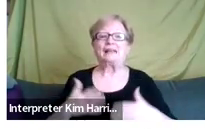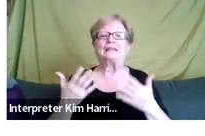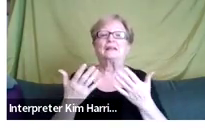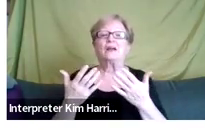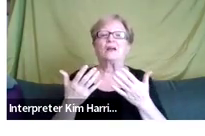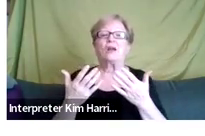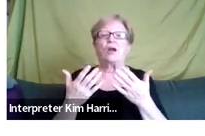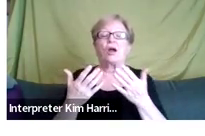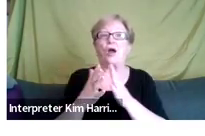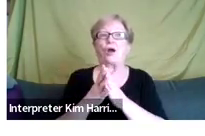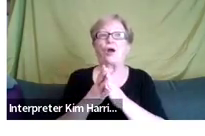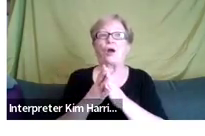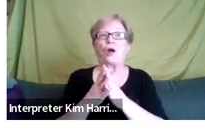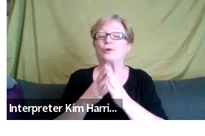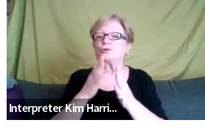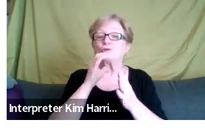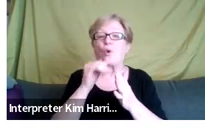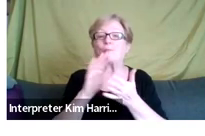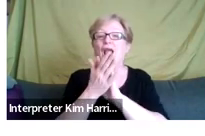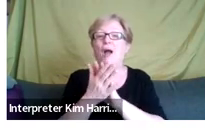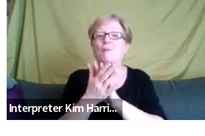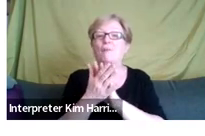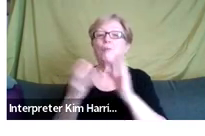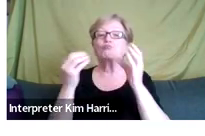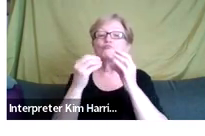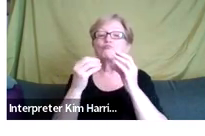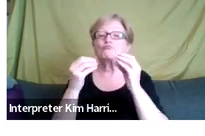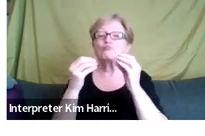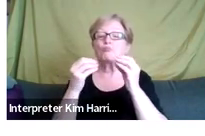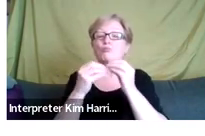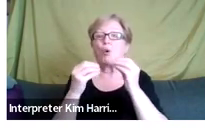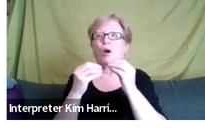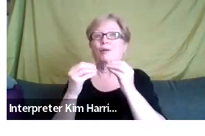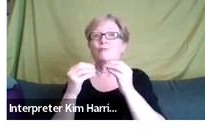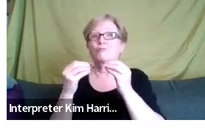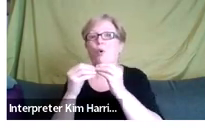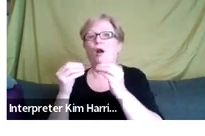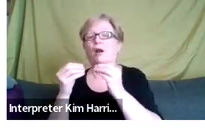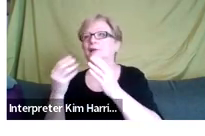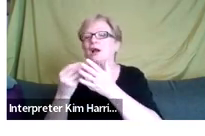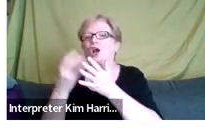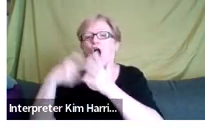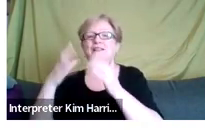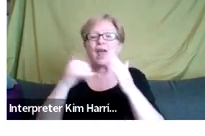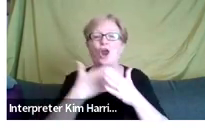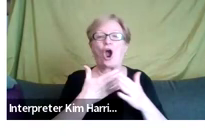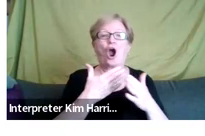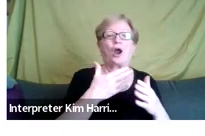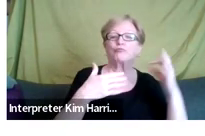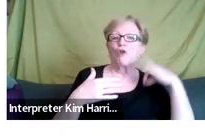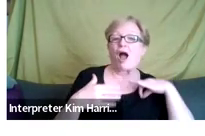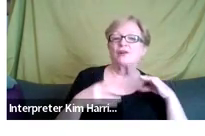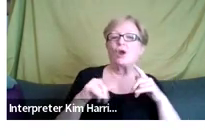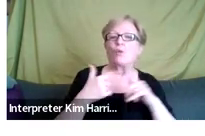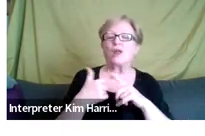our bodies don't outweigh profit. So understanding that we are more than what we